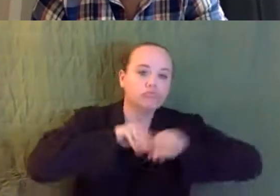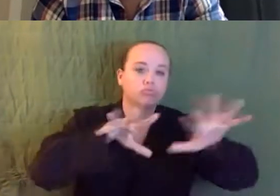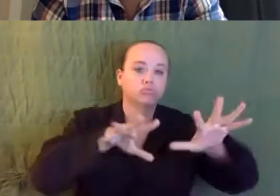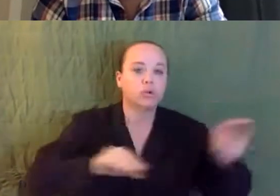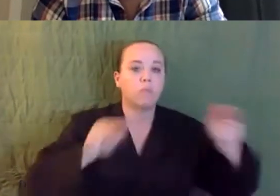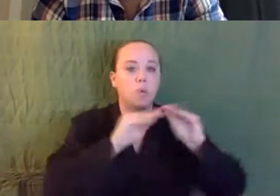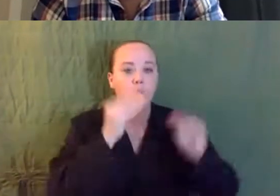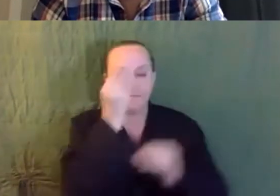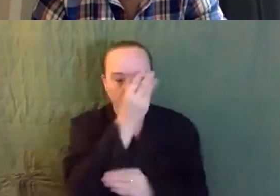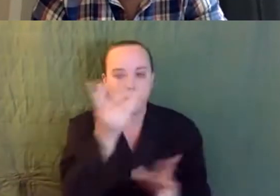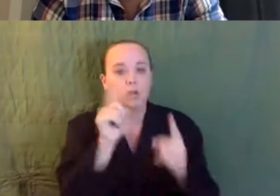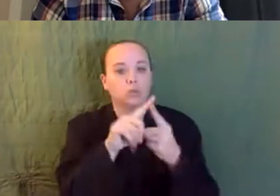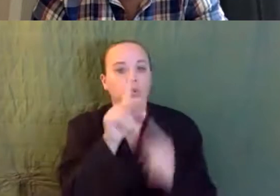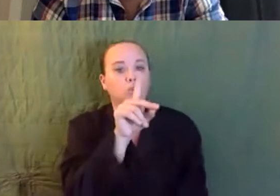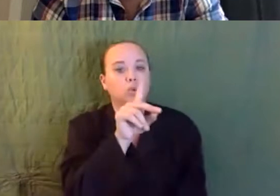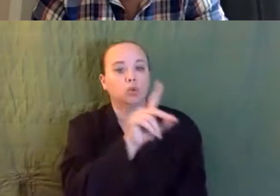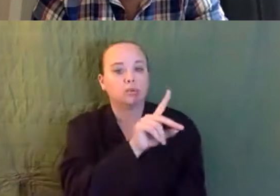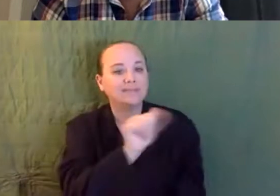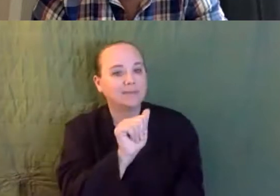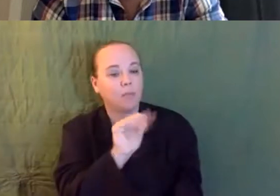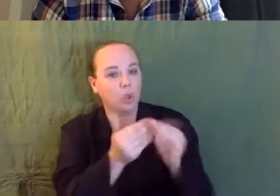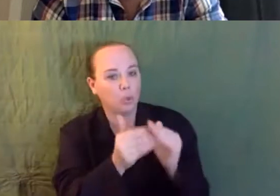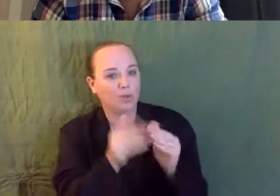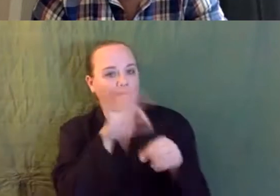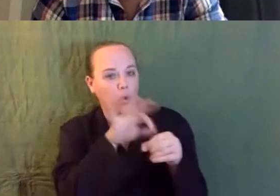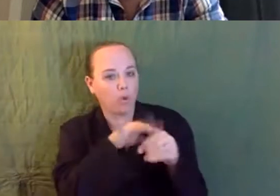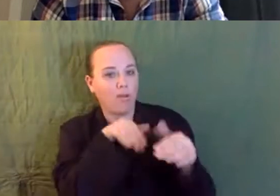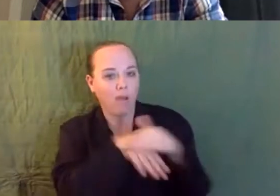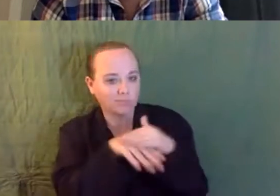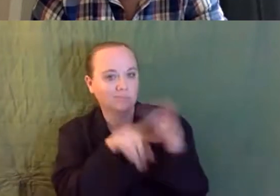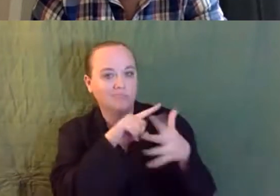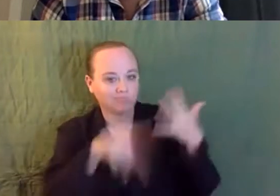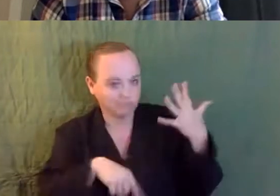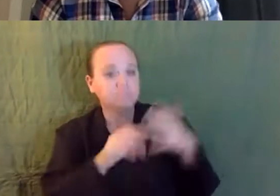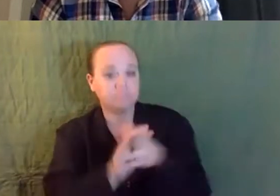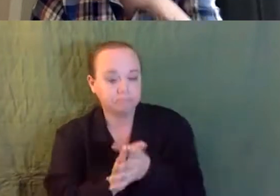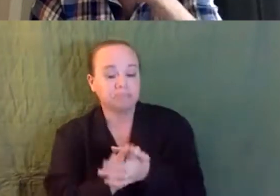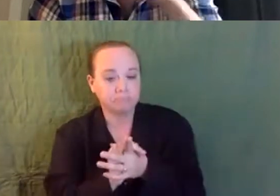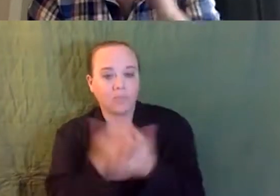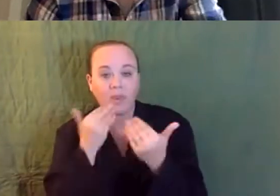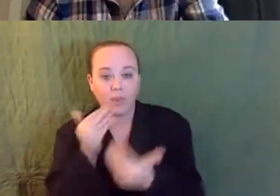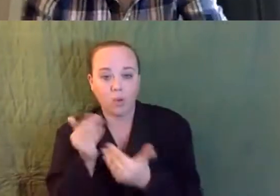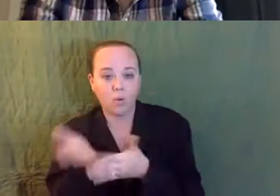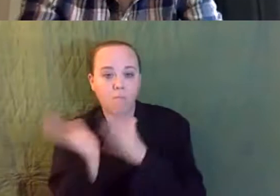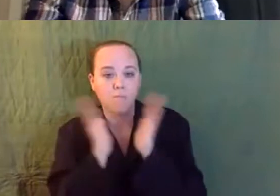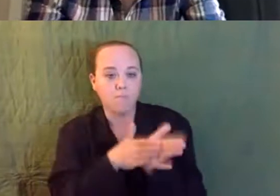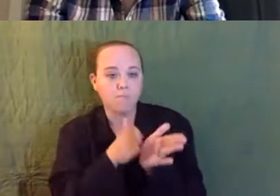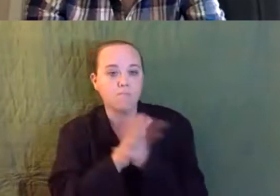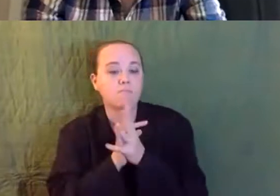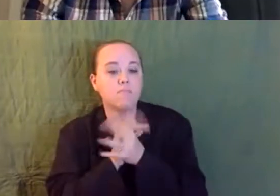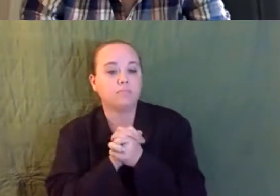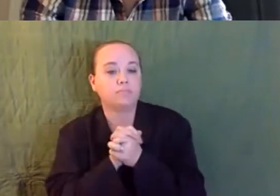to the disabled community about voting and access. Great, thank you. Mr.